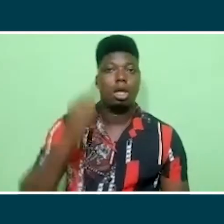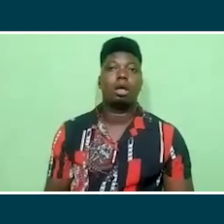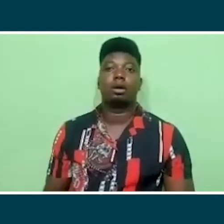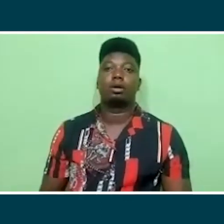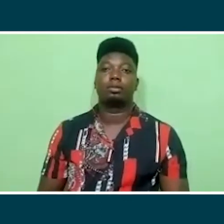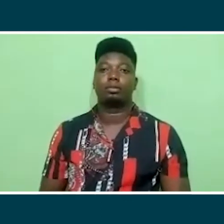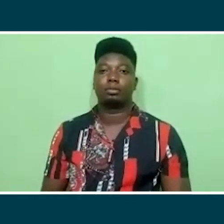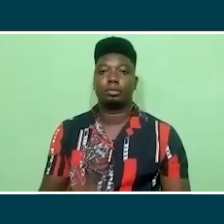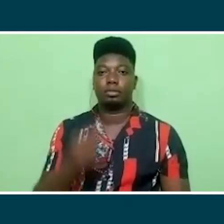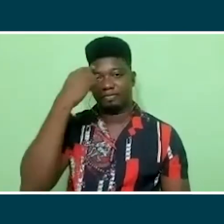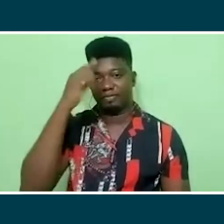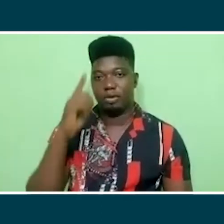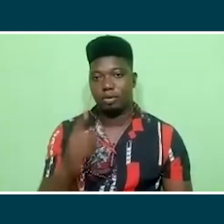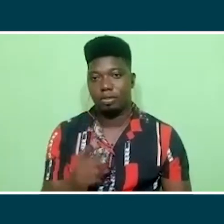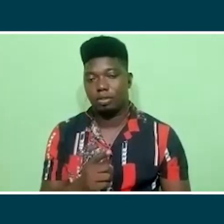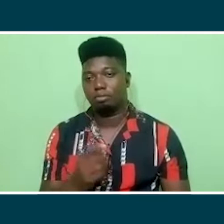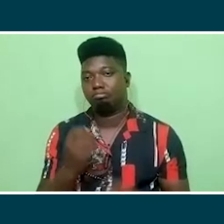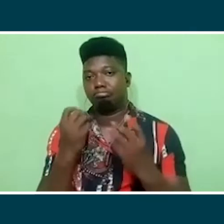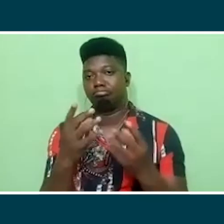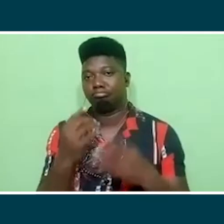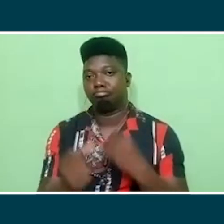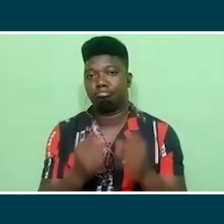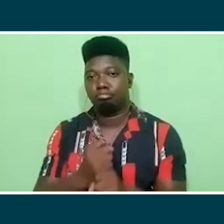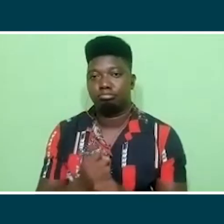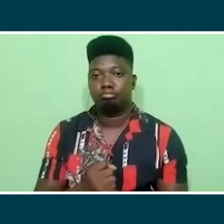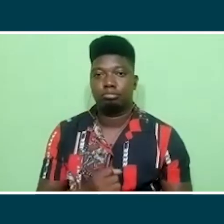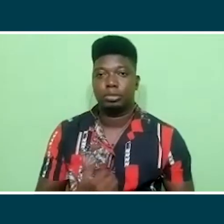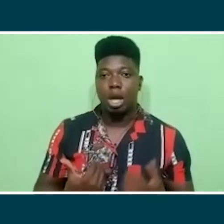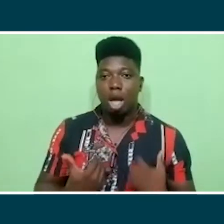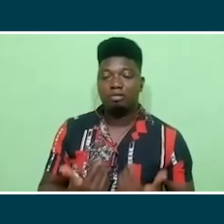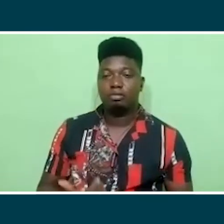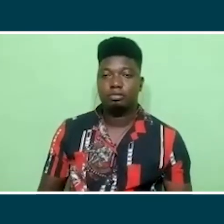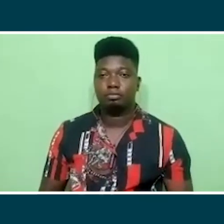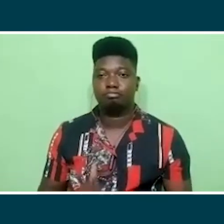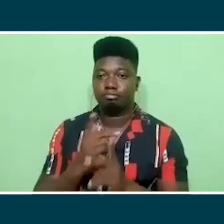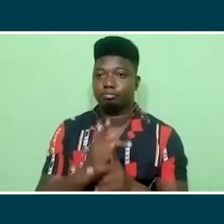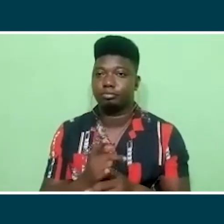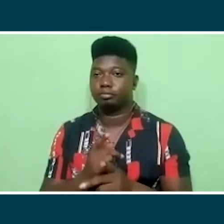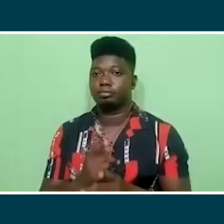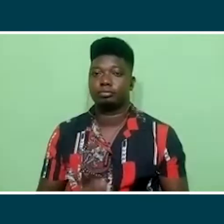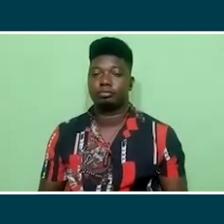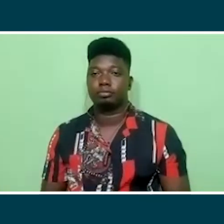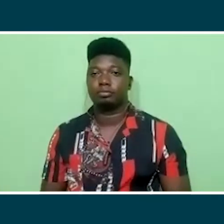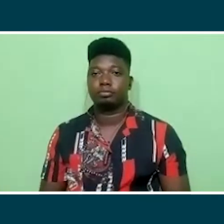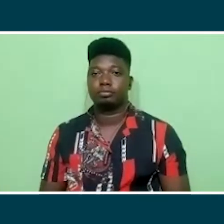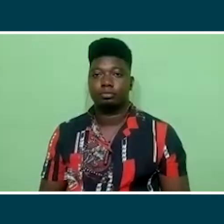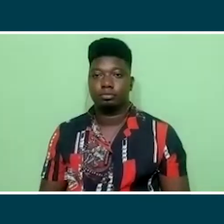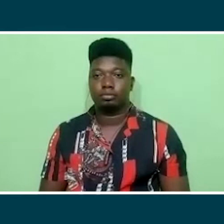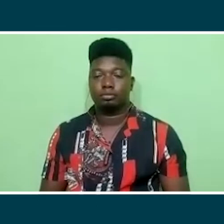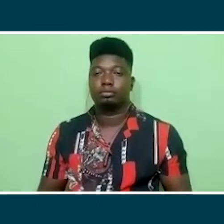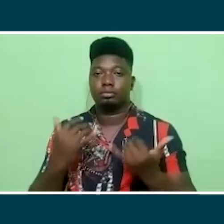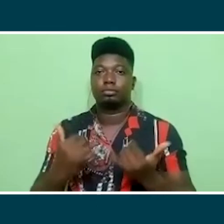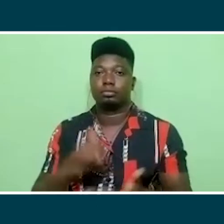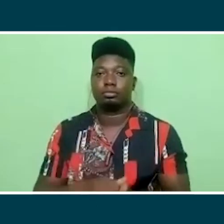decades, men have been catered to so exclusively in these places that now that things are changing